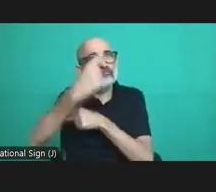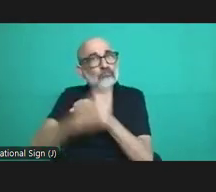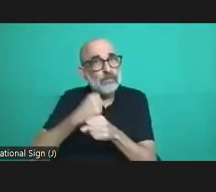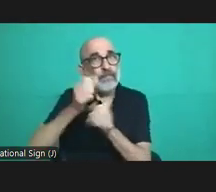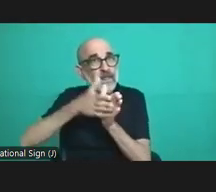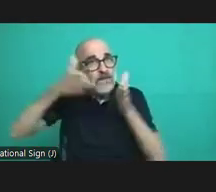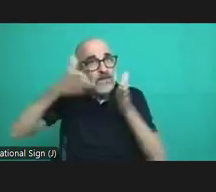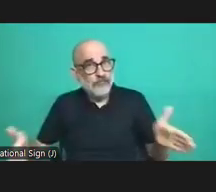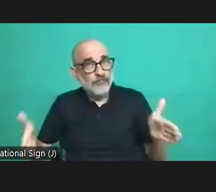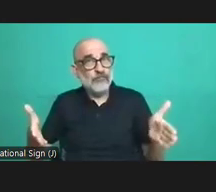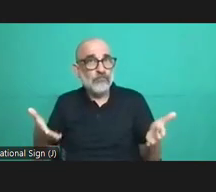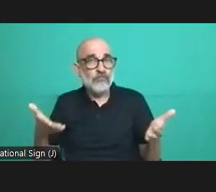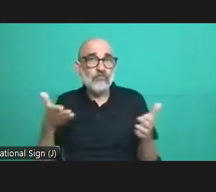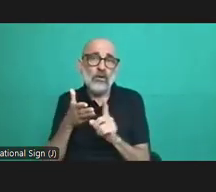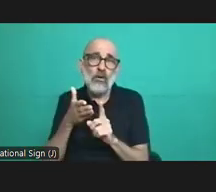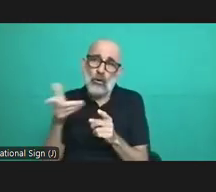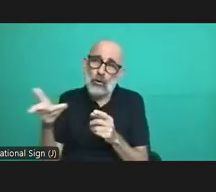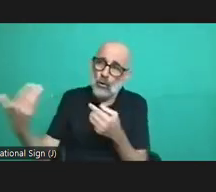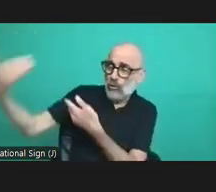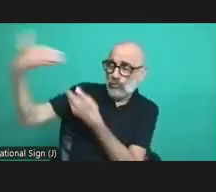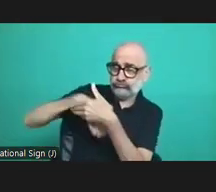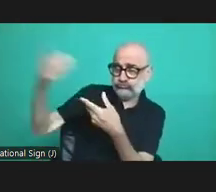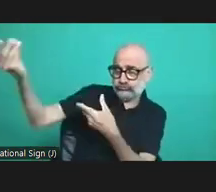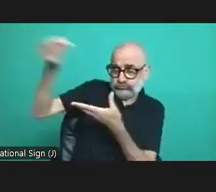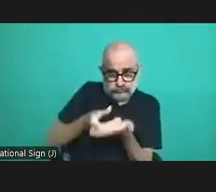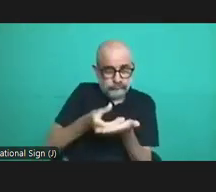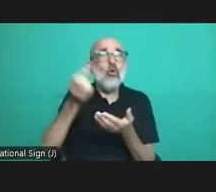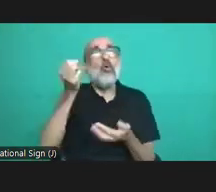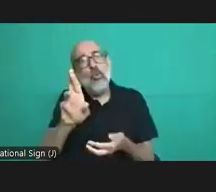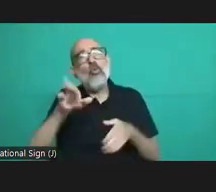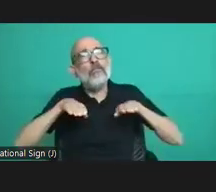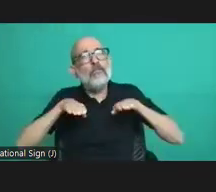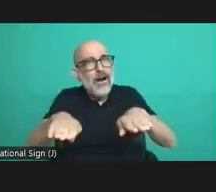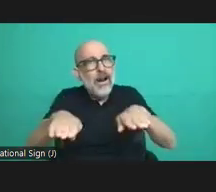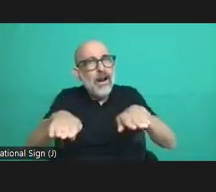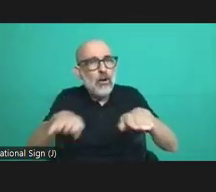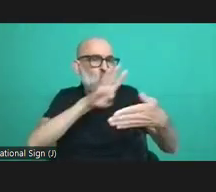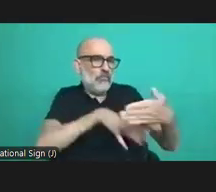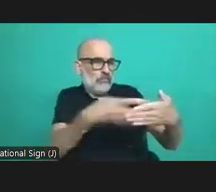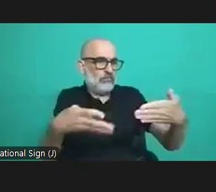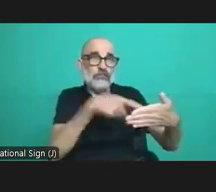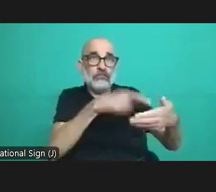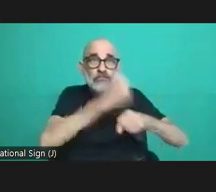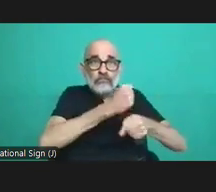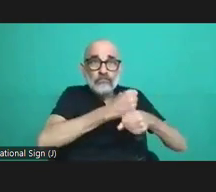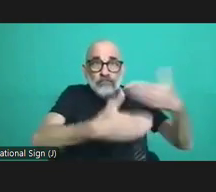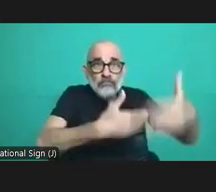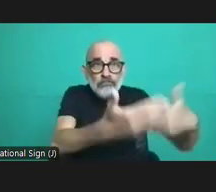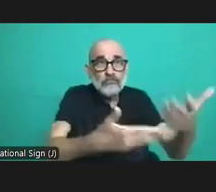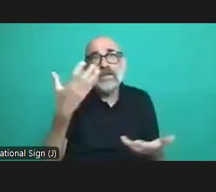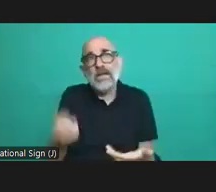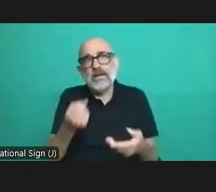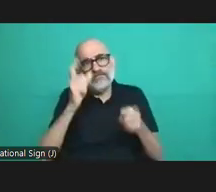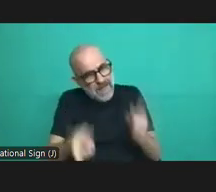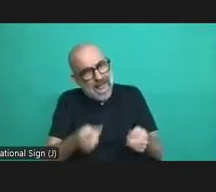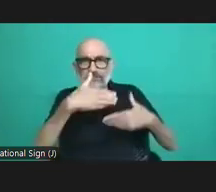10-year plan. We have started to work on an operational plan for the next 2 years. So what we have had